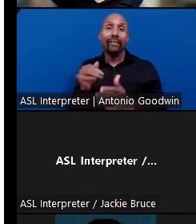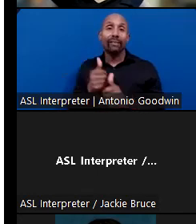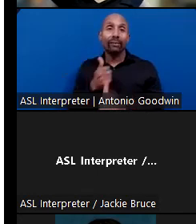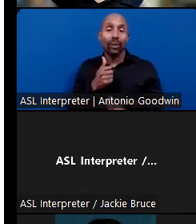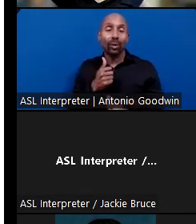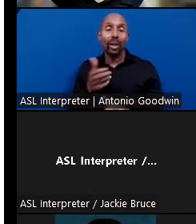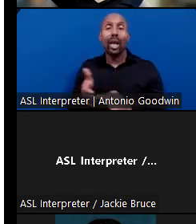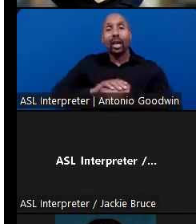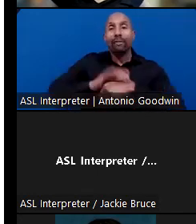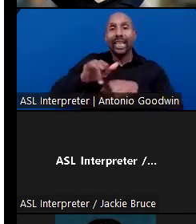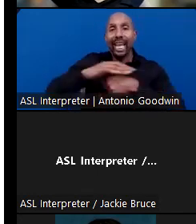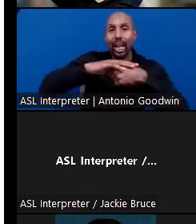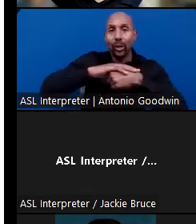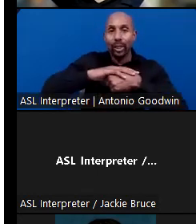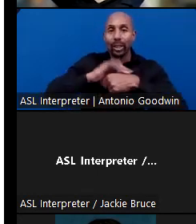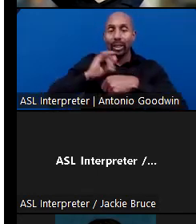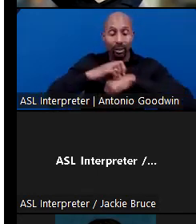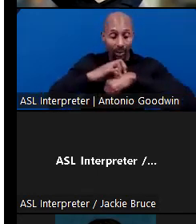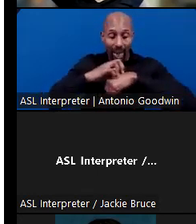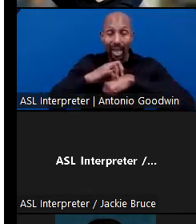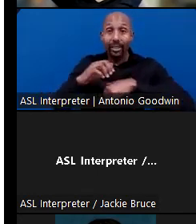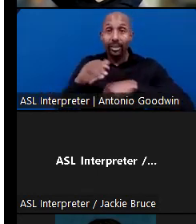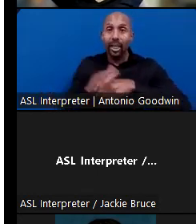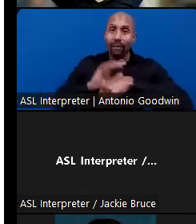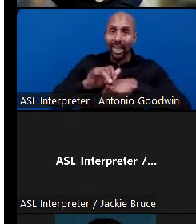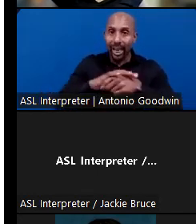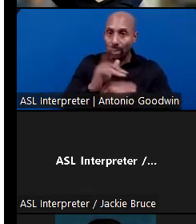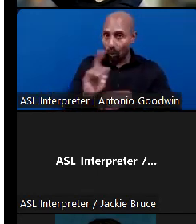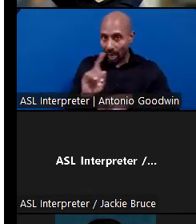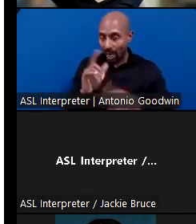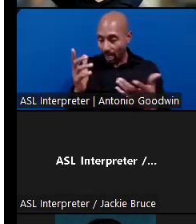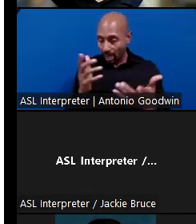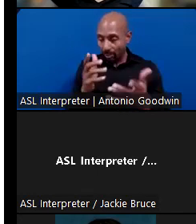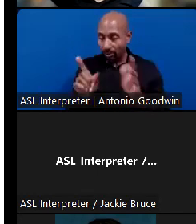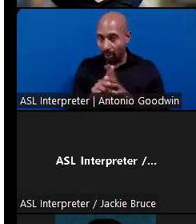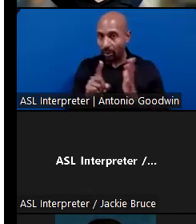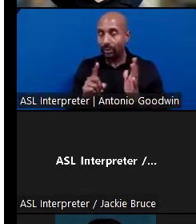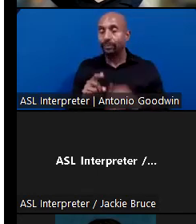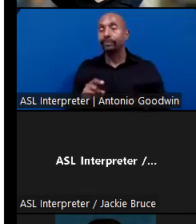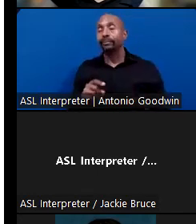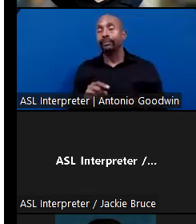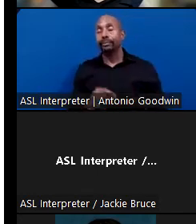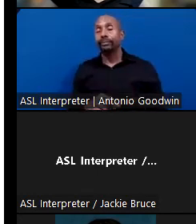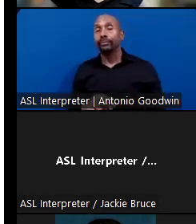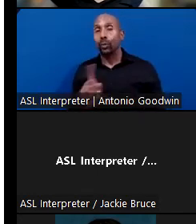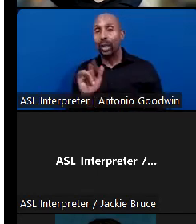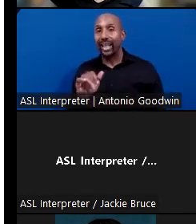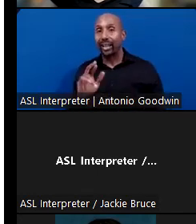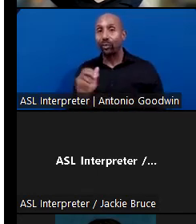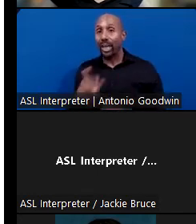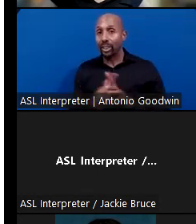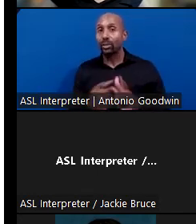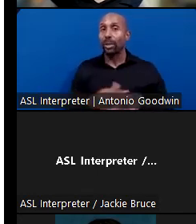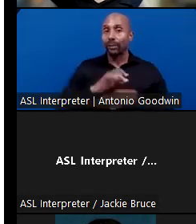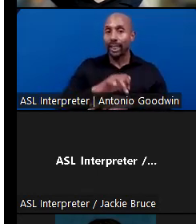cover their rash and wear masks. And then again, most people are going to, over